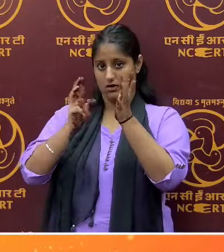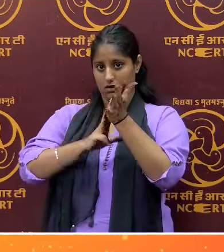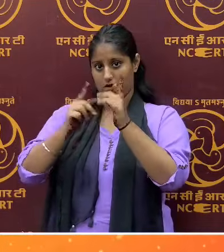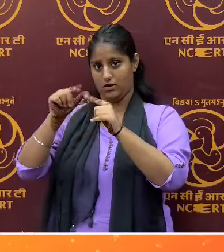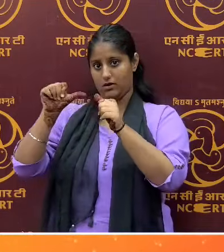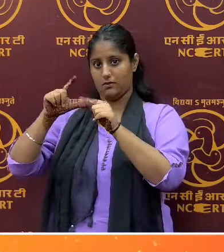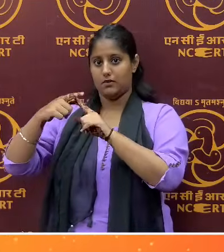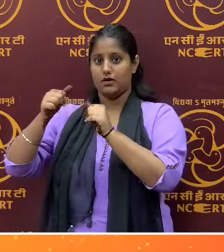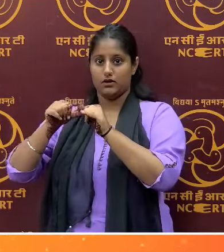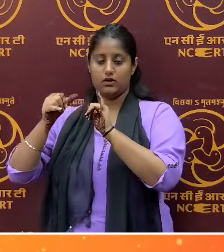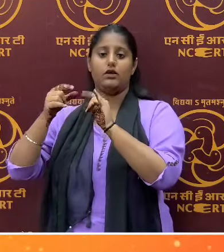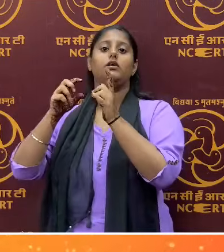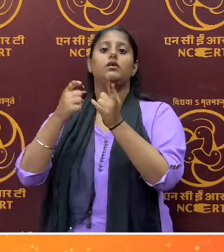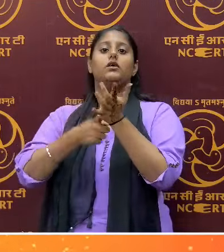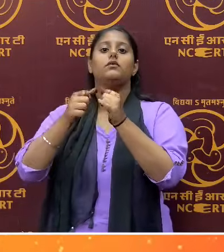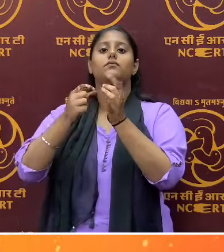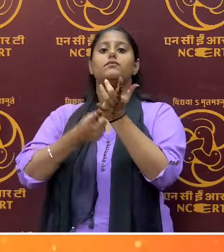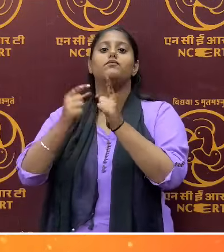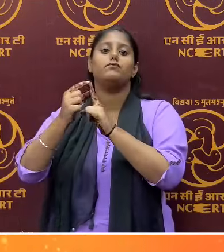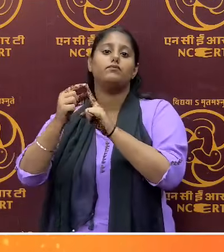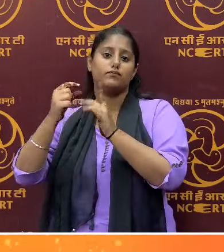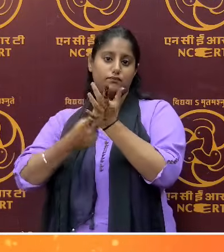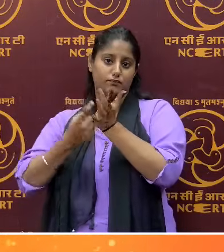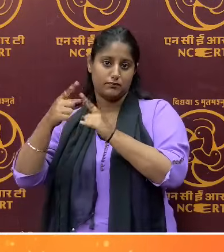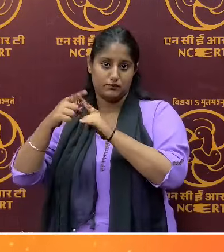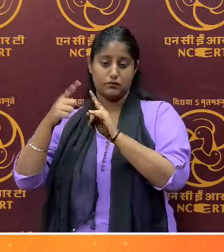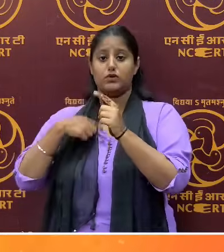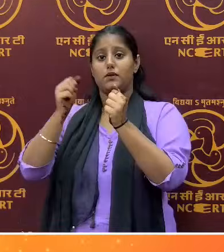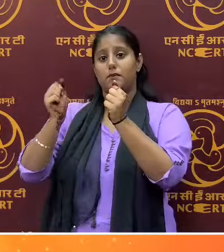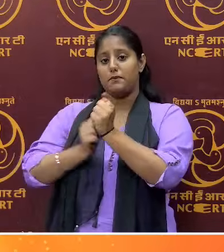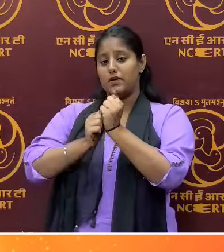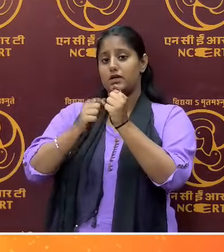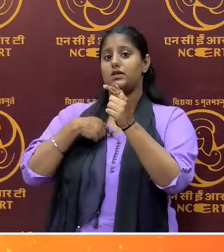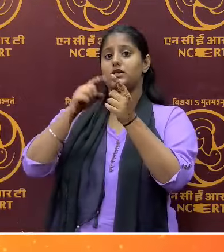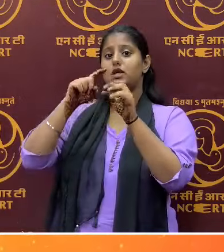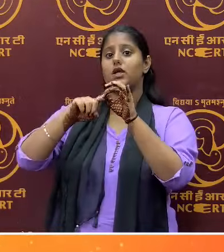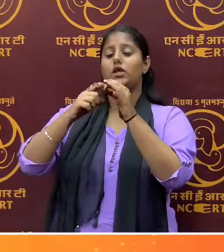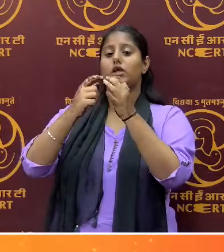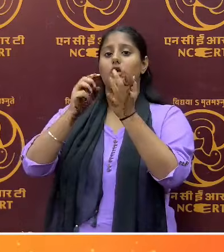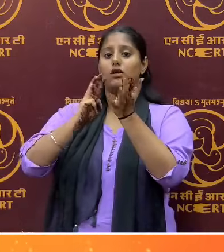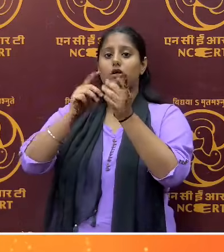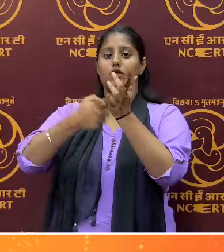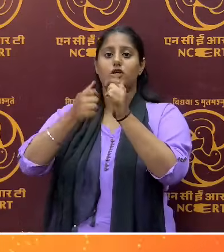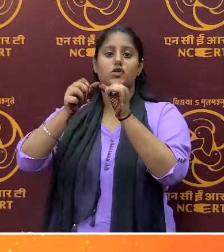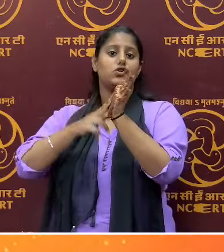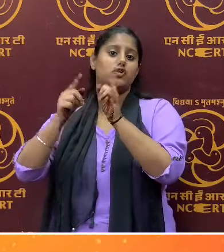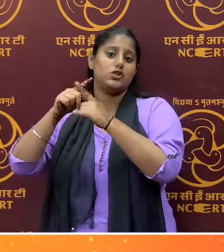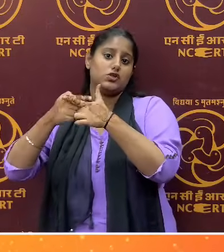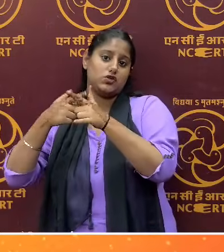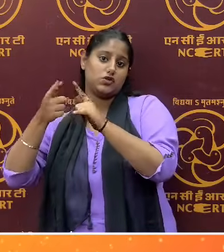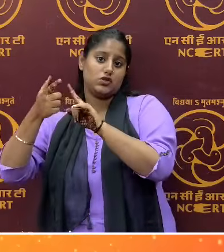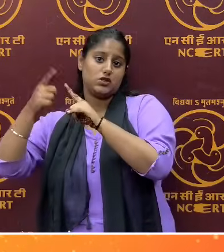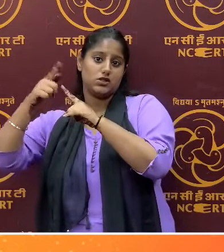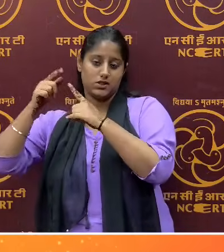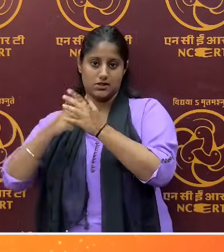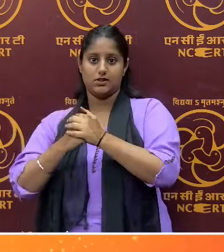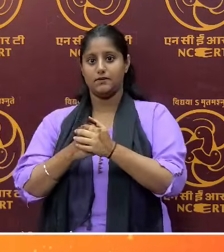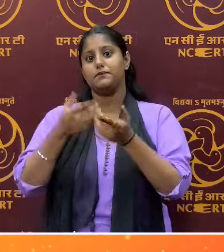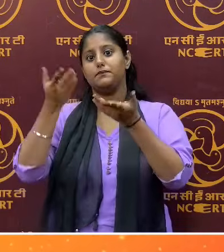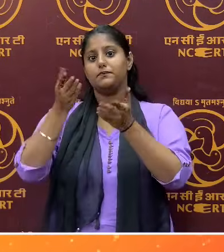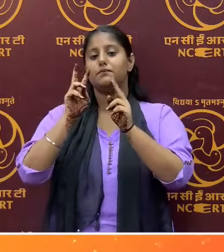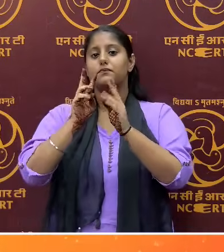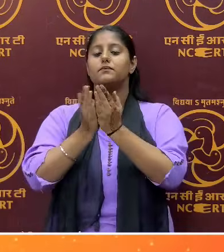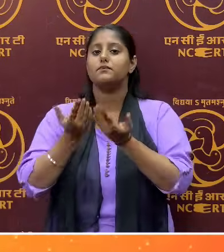Diksha PMU, along with Mr. Ranjeet Kumar, QA Manager from Shrigen. Ma'am, sir, namaskar and very warm welcome to the